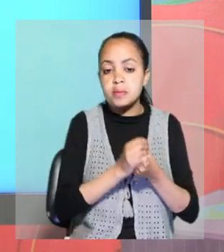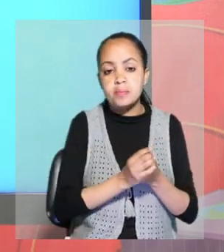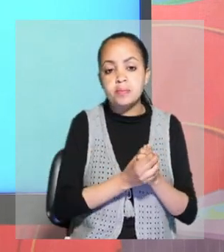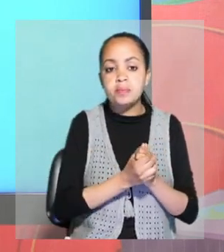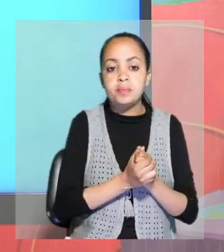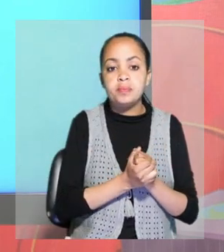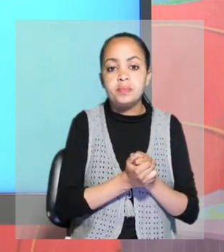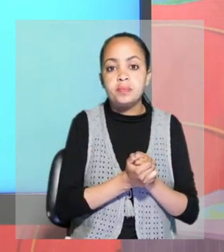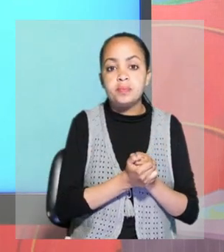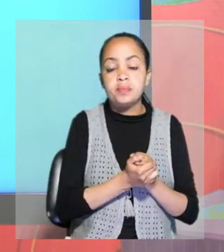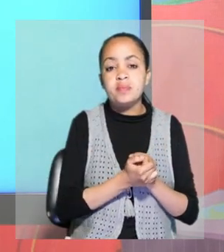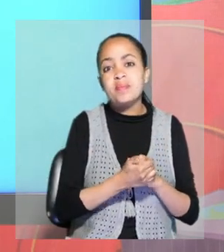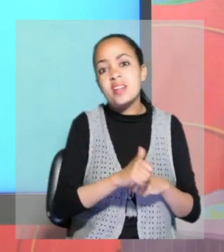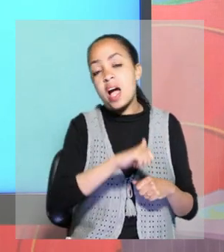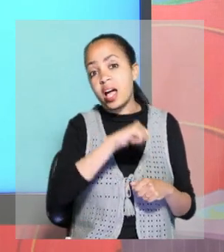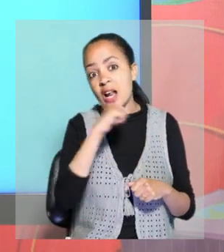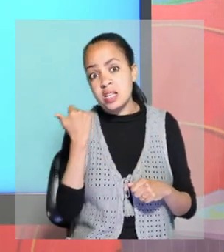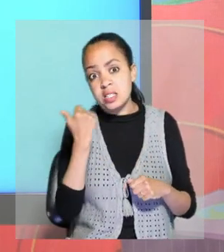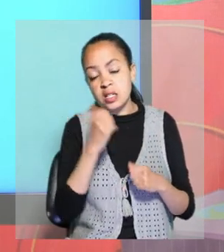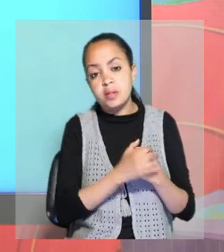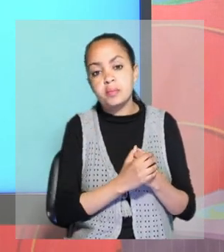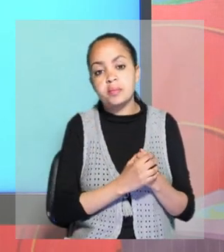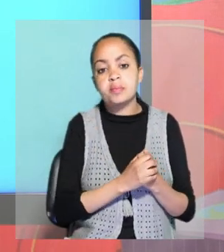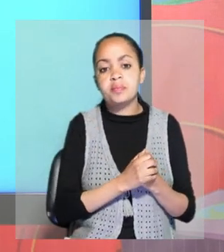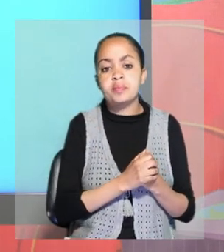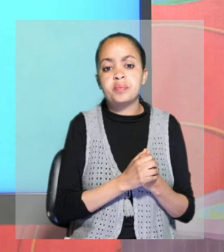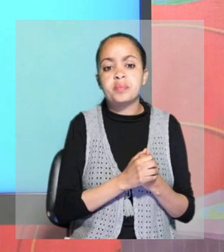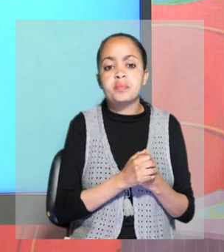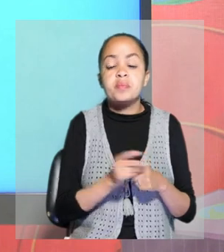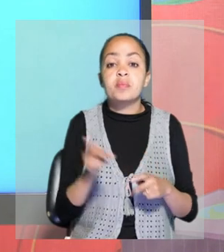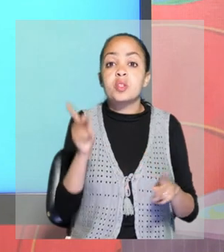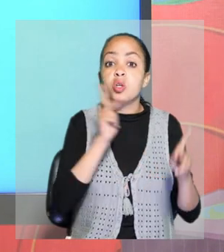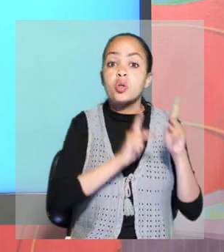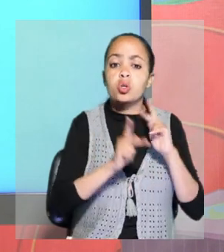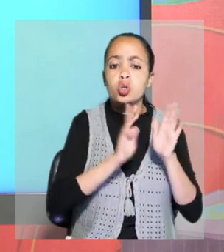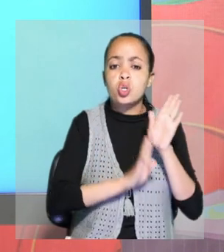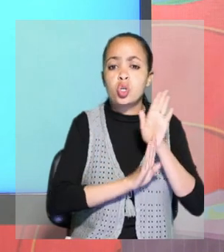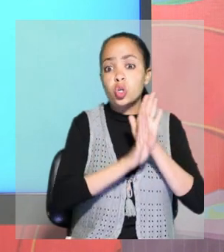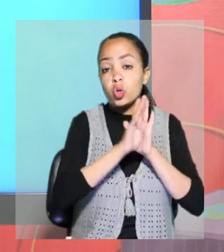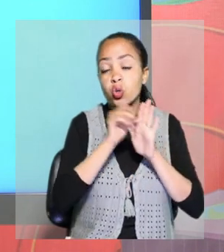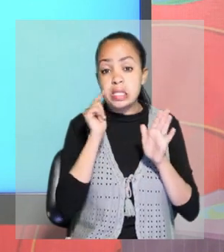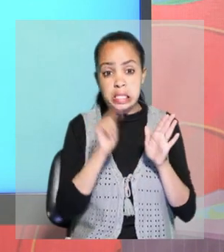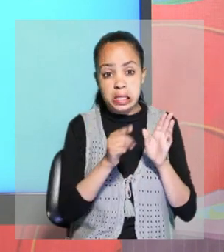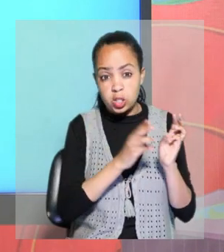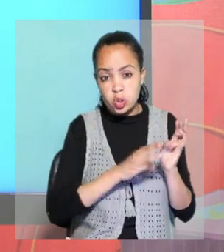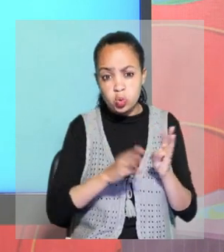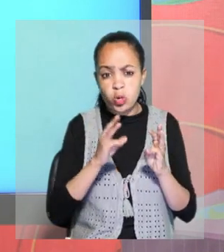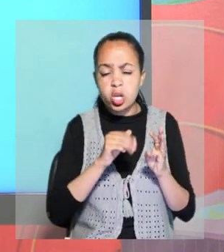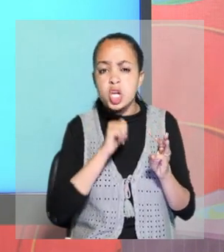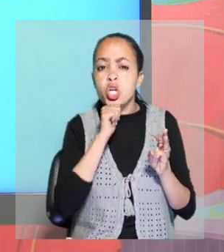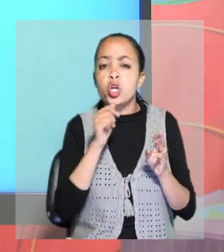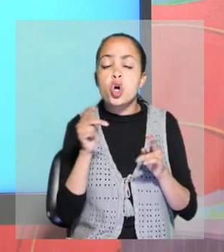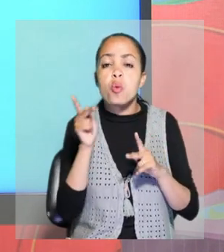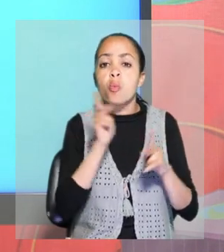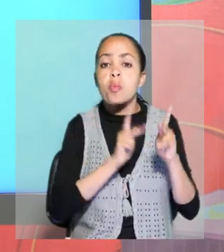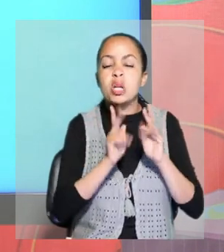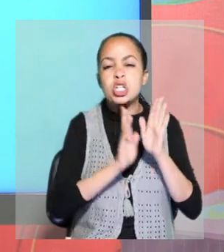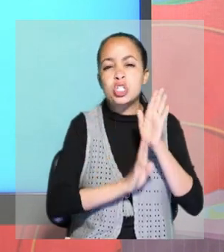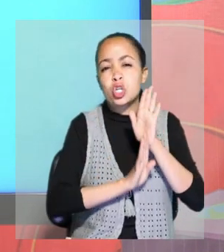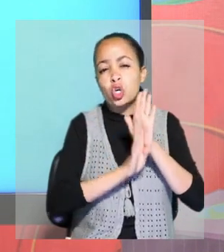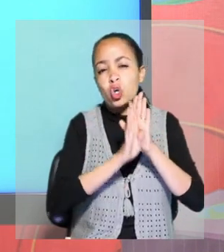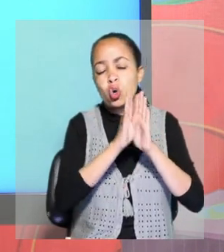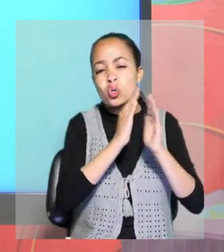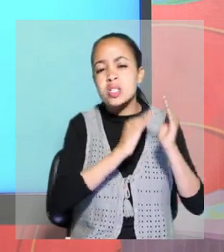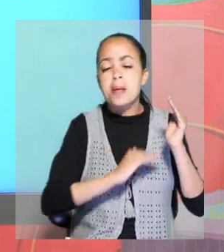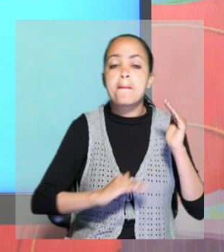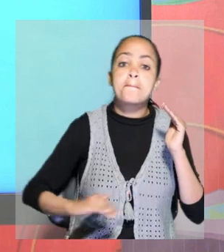resource here. Another is, even though population can be grow in this manner, no population can be grow